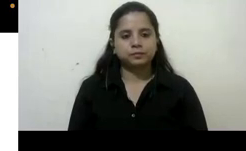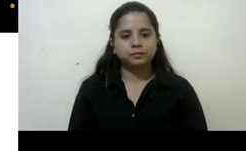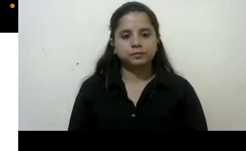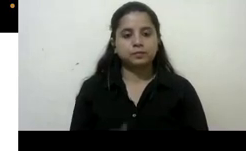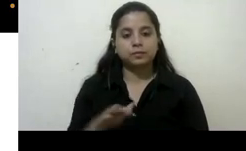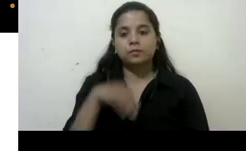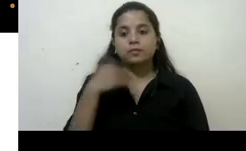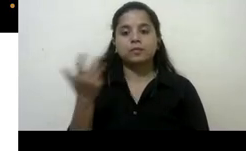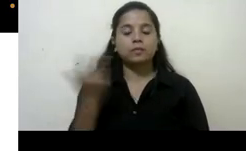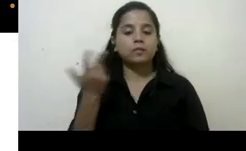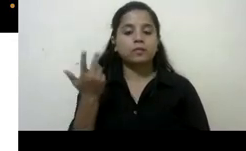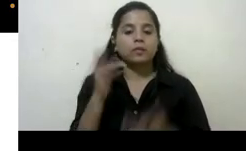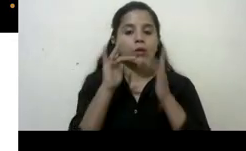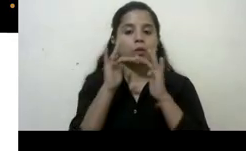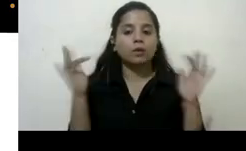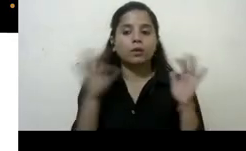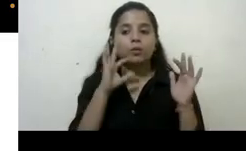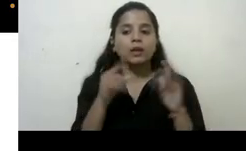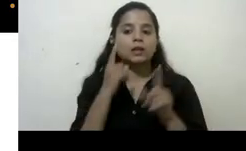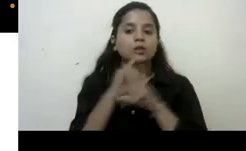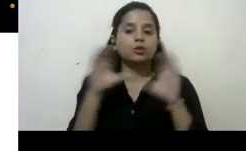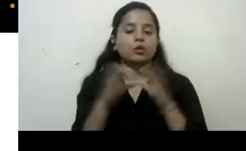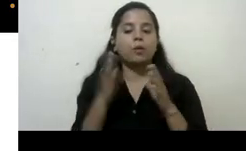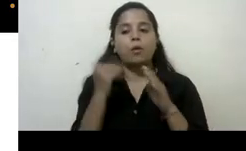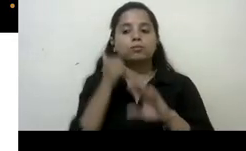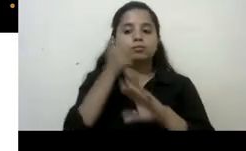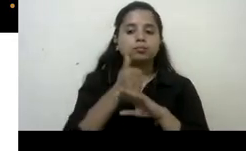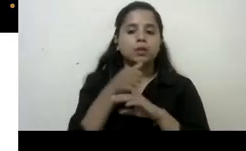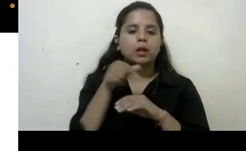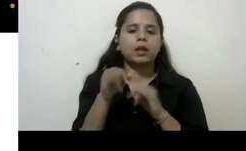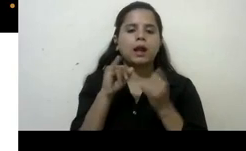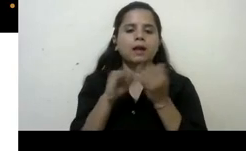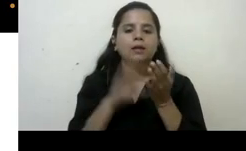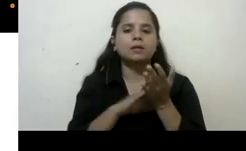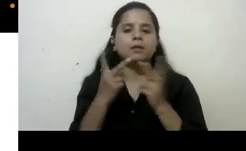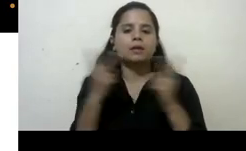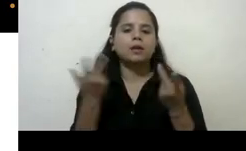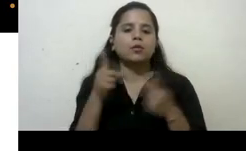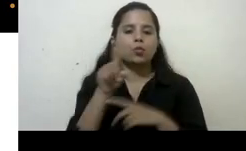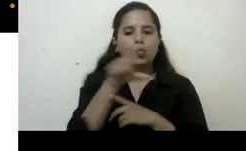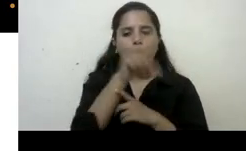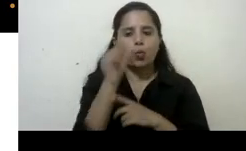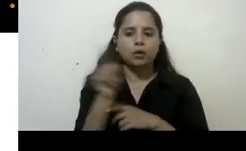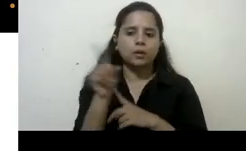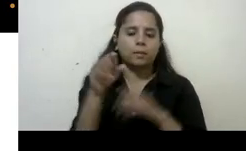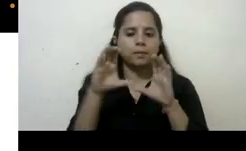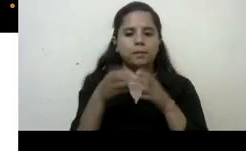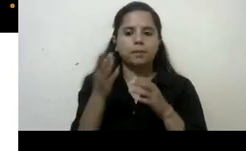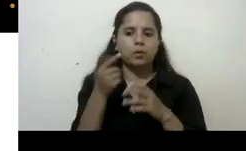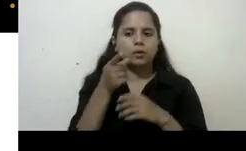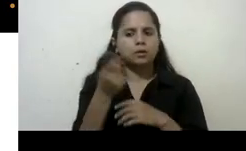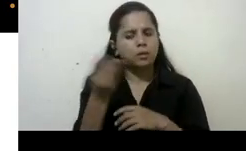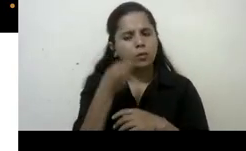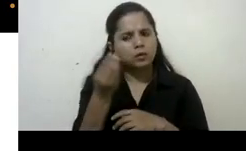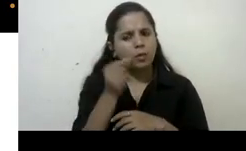Another type of virtual teacher groups can be established through social media. So one is WhatsApp. Can you mention some